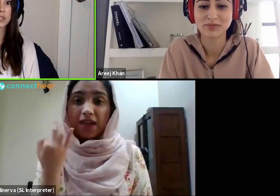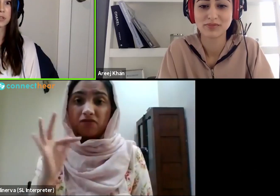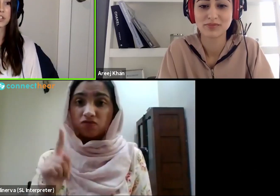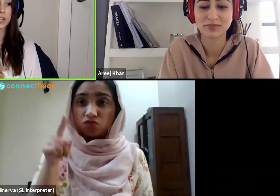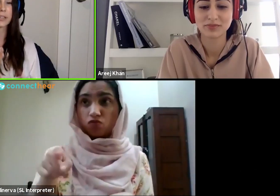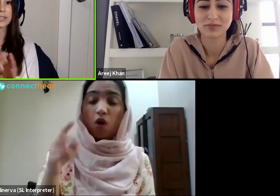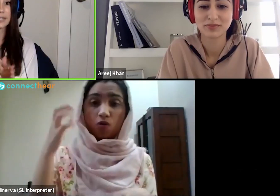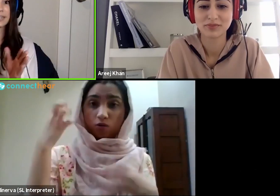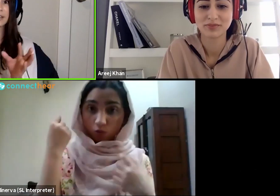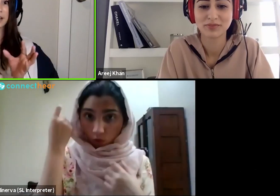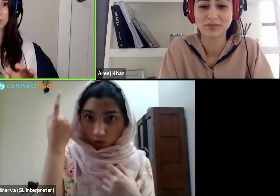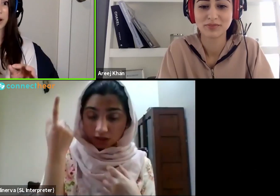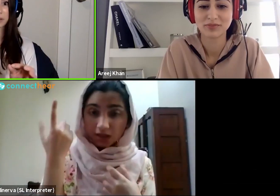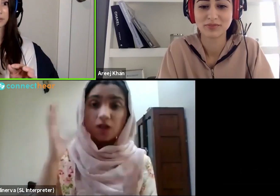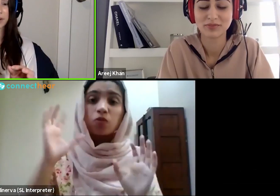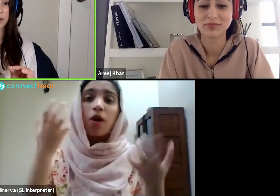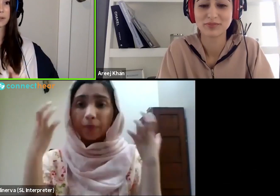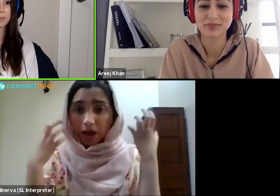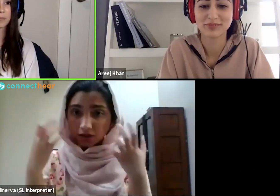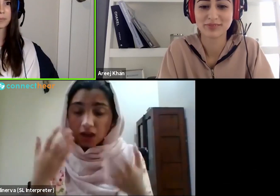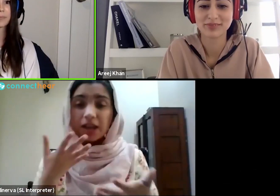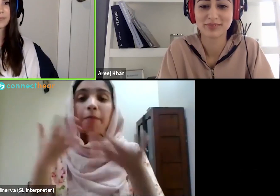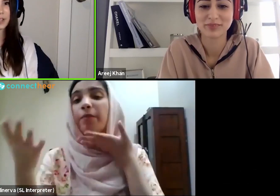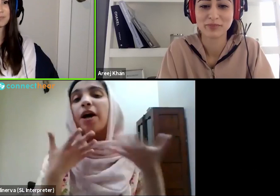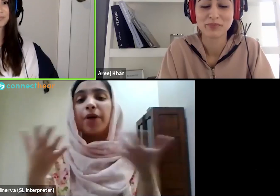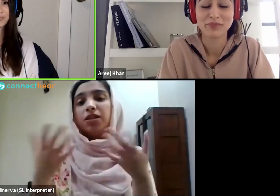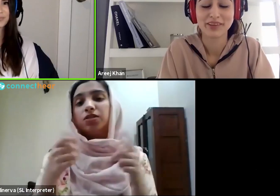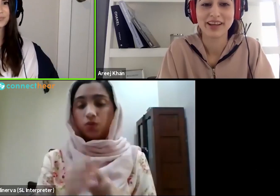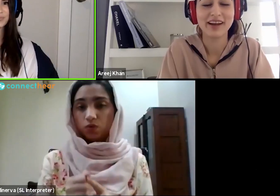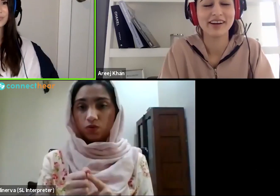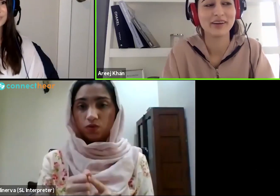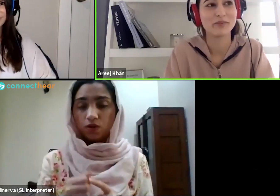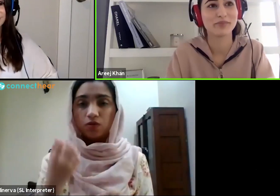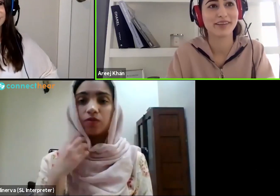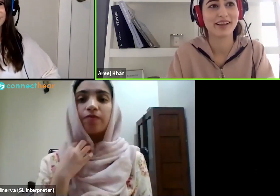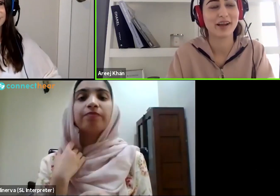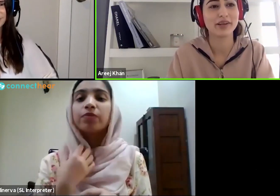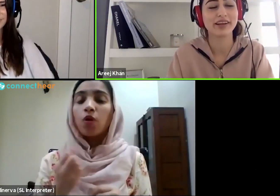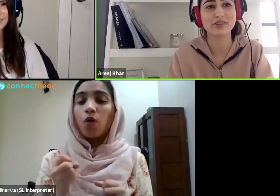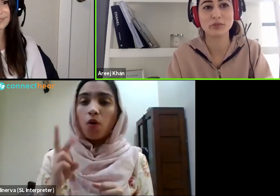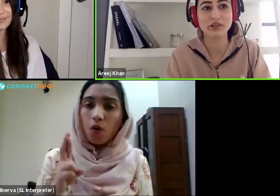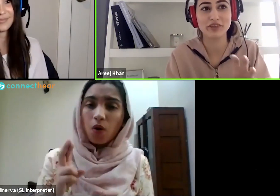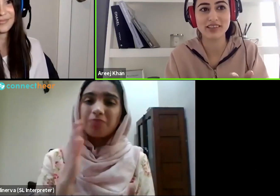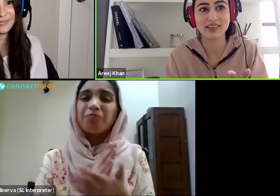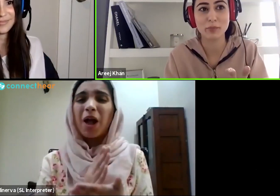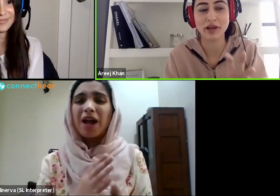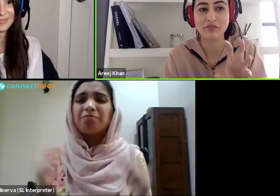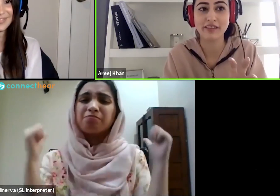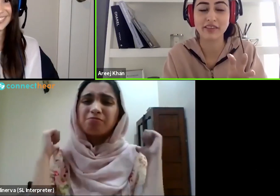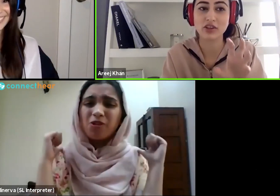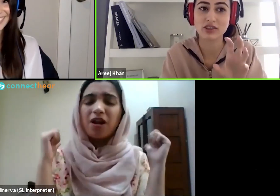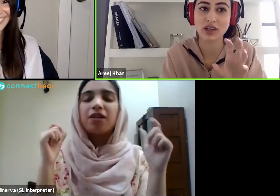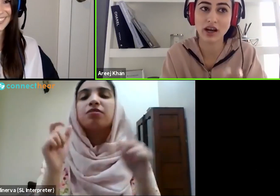You just legitimately need a break for a minute. Mm-hmm. So yeah, I mean, I can totally relate to that, but